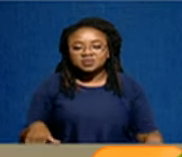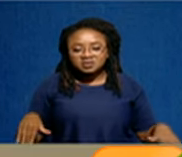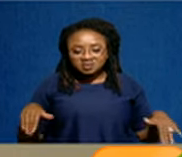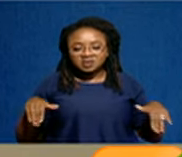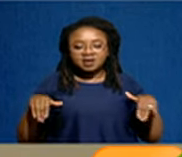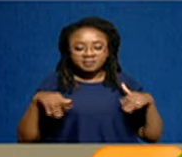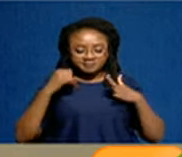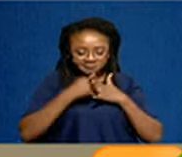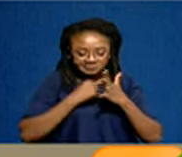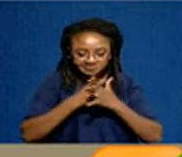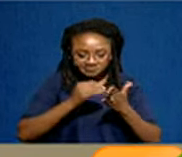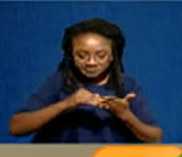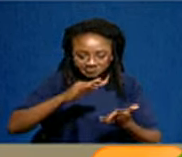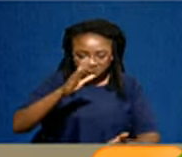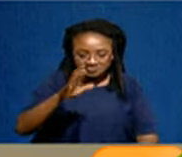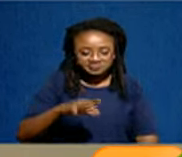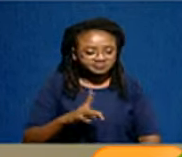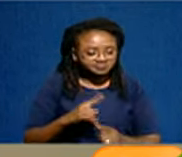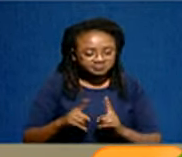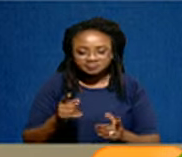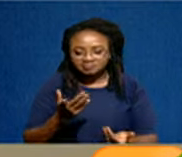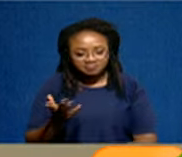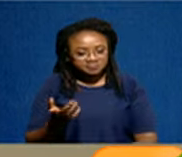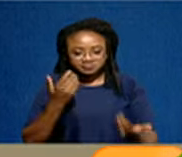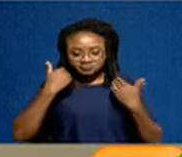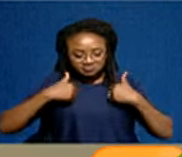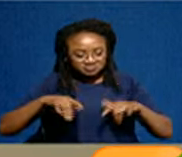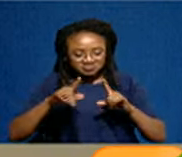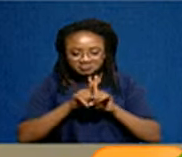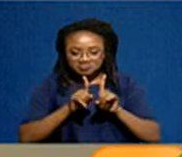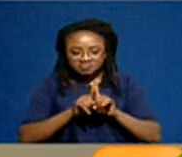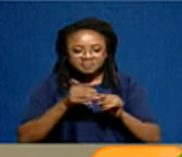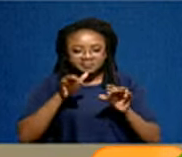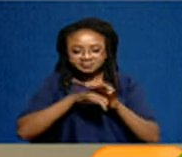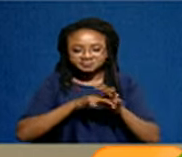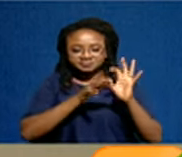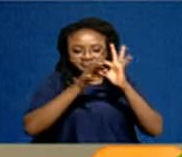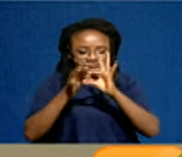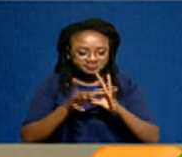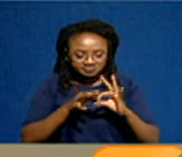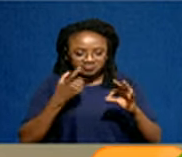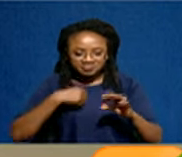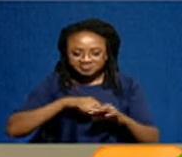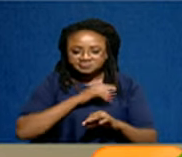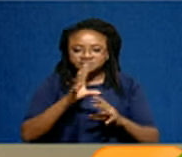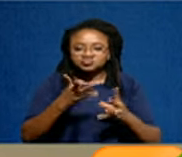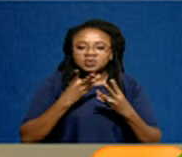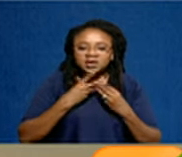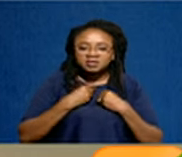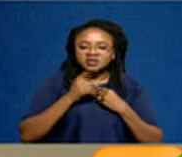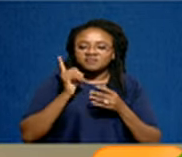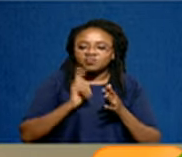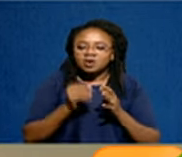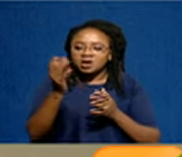for the other. You know, Trevor, I have been a unionist, and we survived by taking